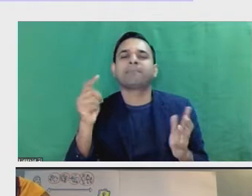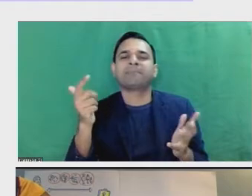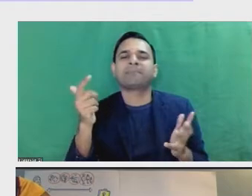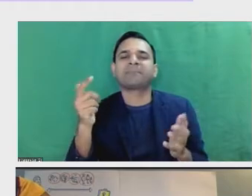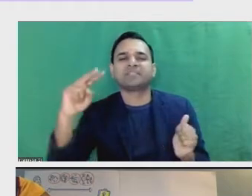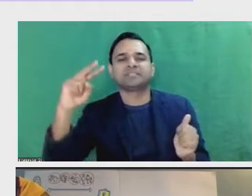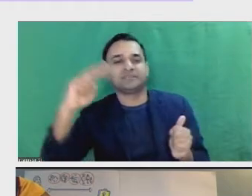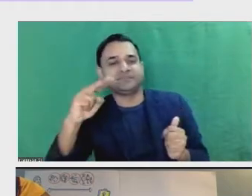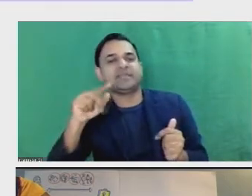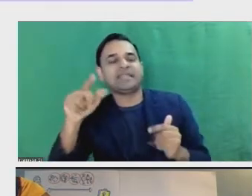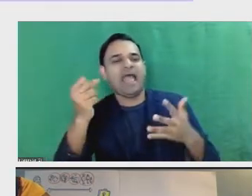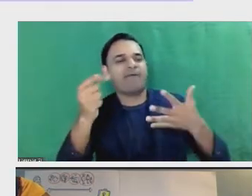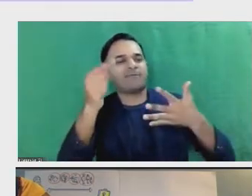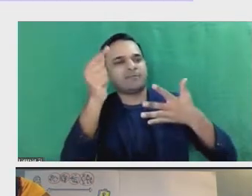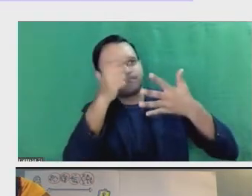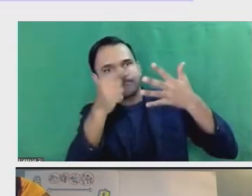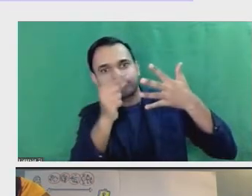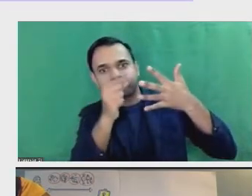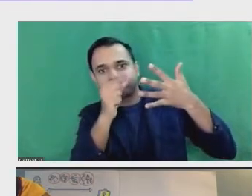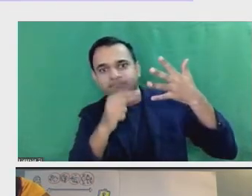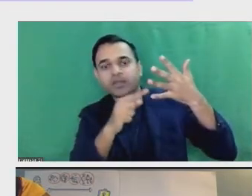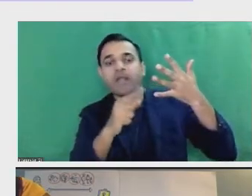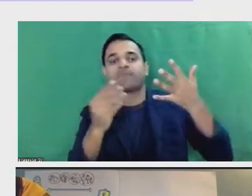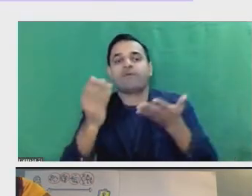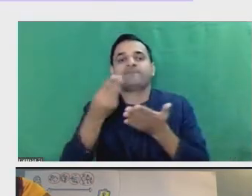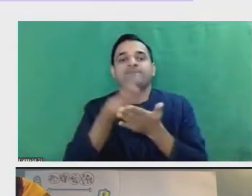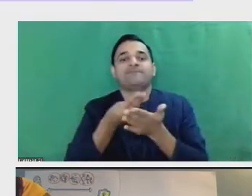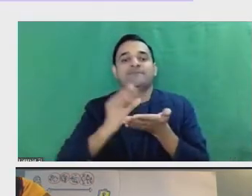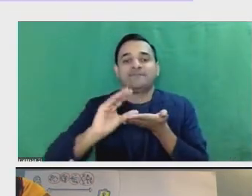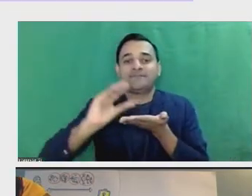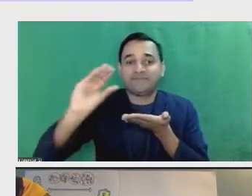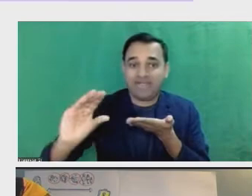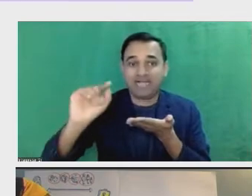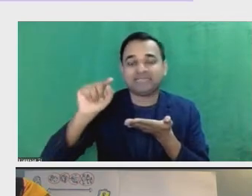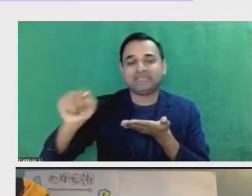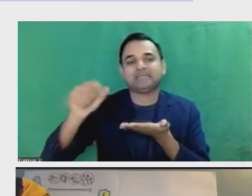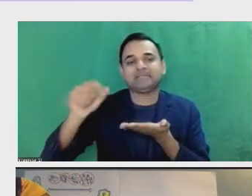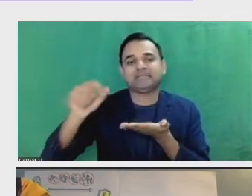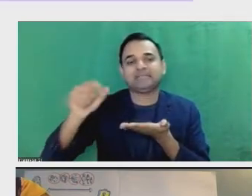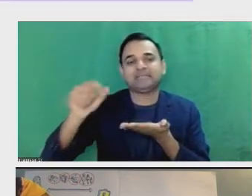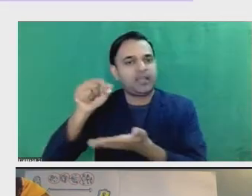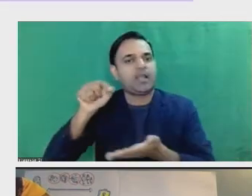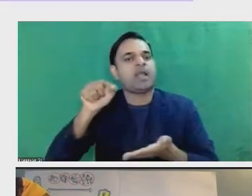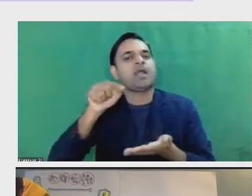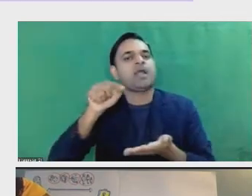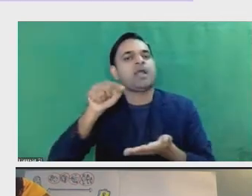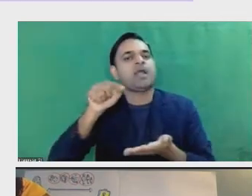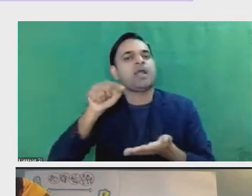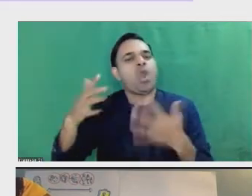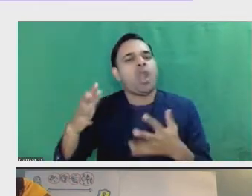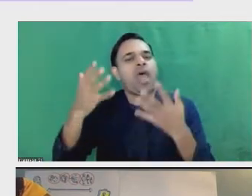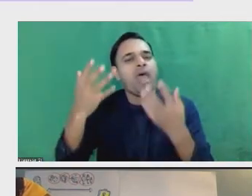and of those plans? So those are ideas I put on the table, and you may want to consider in crafting your